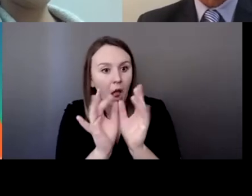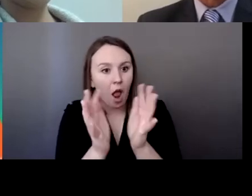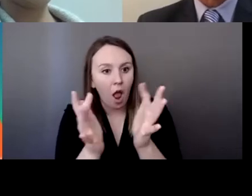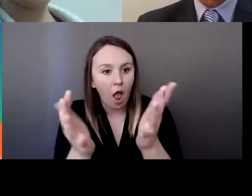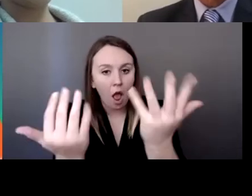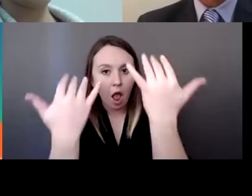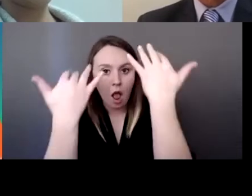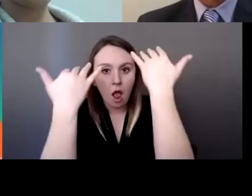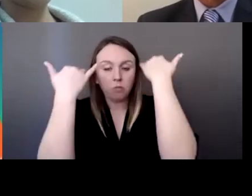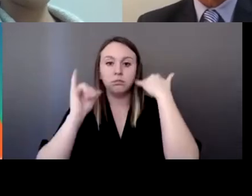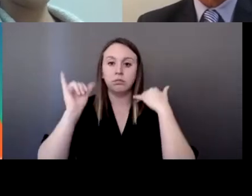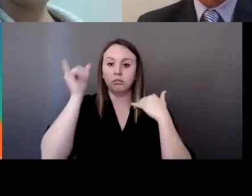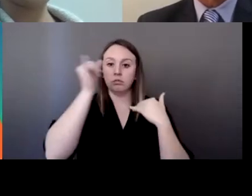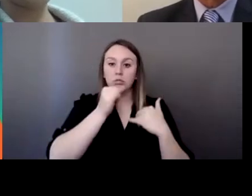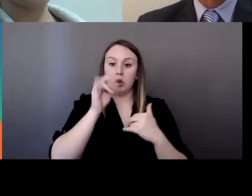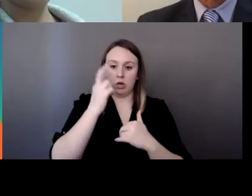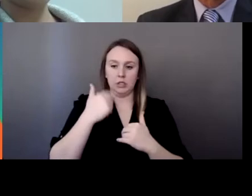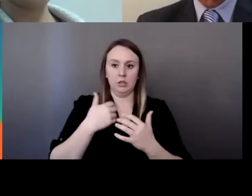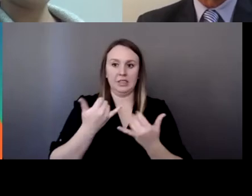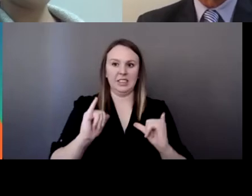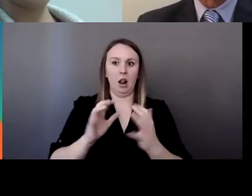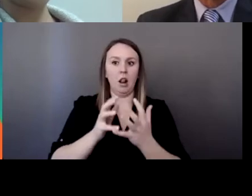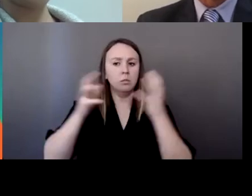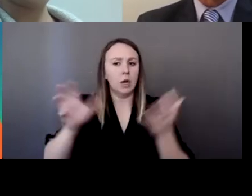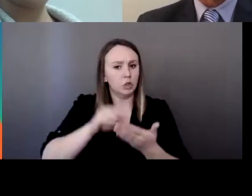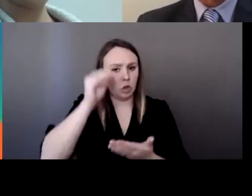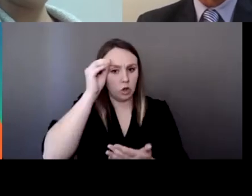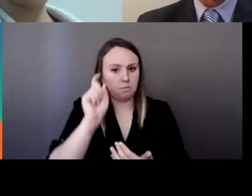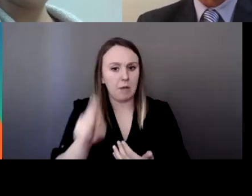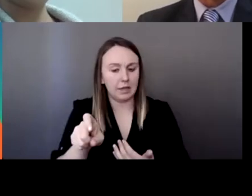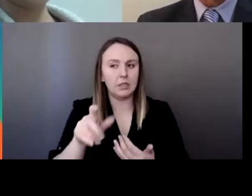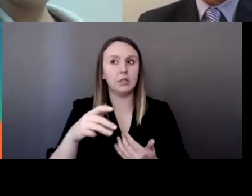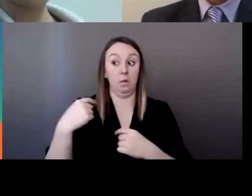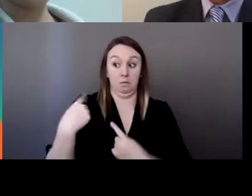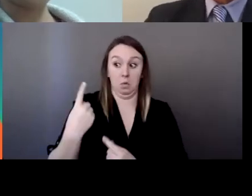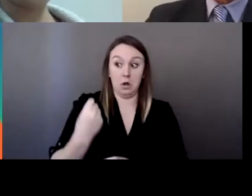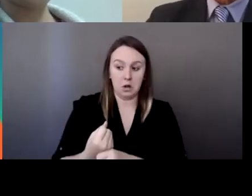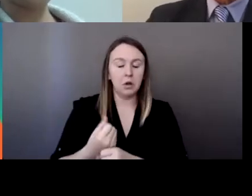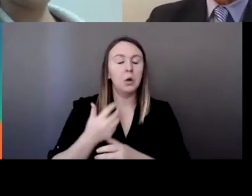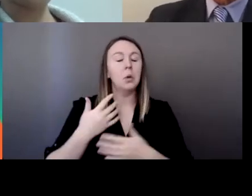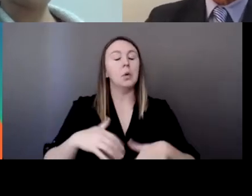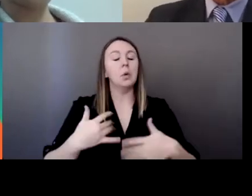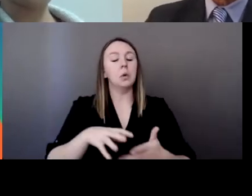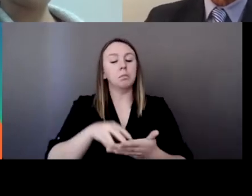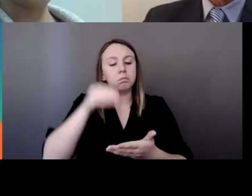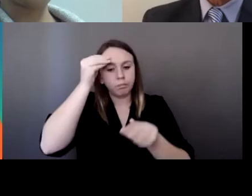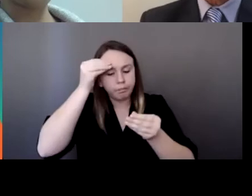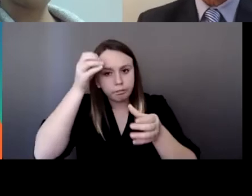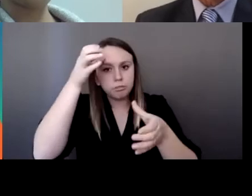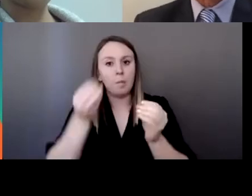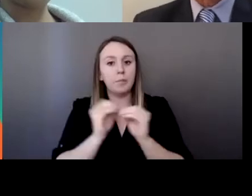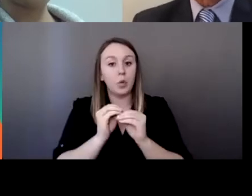And it's been quite a process here in the last year. So I hope that answers some of your